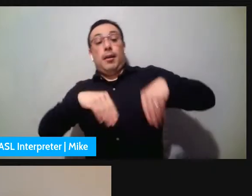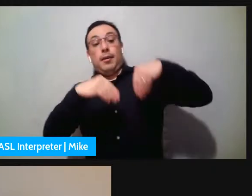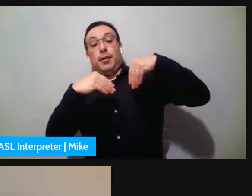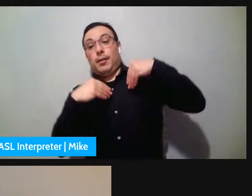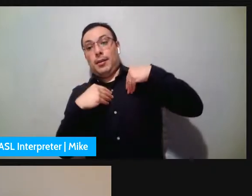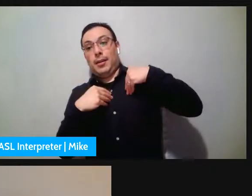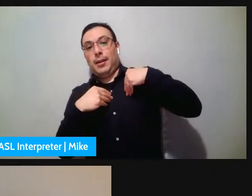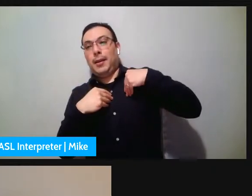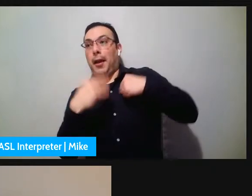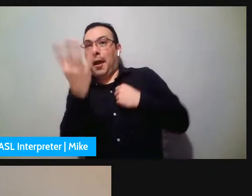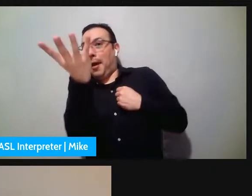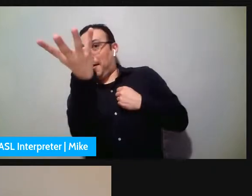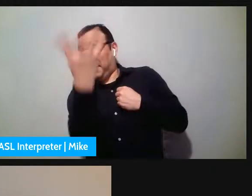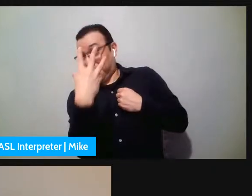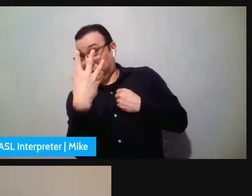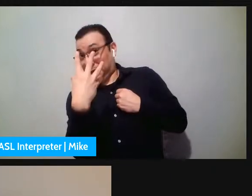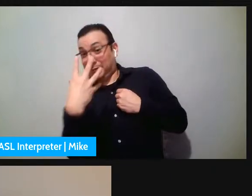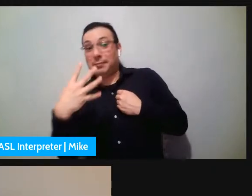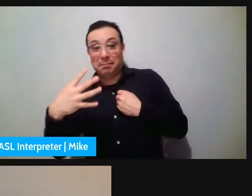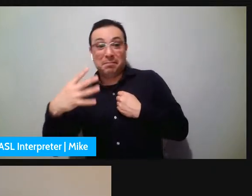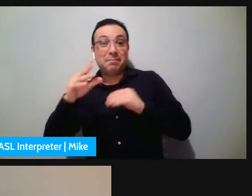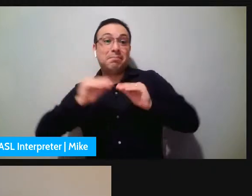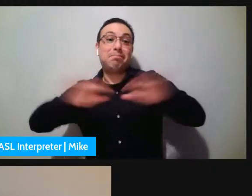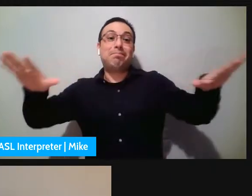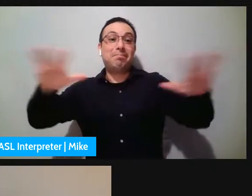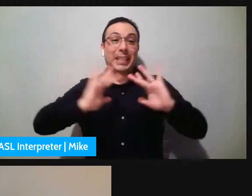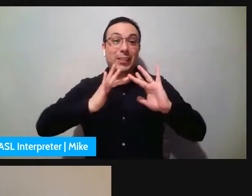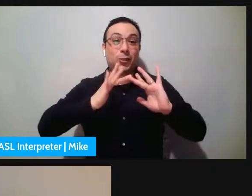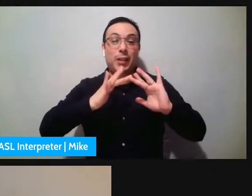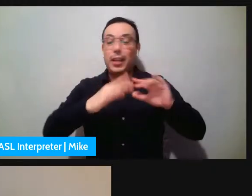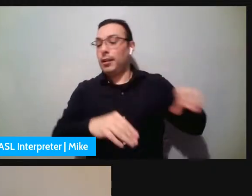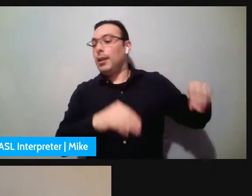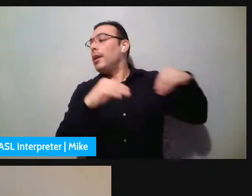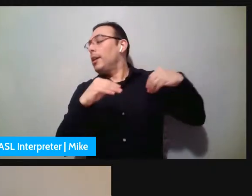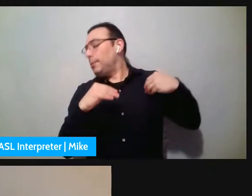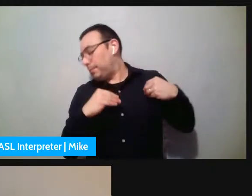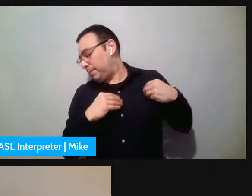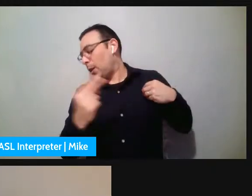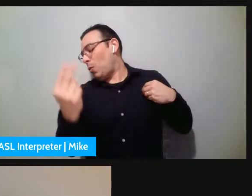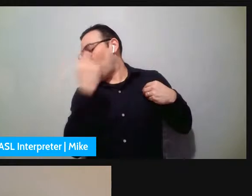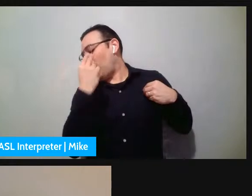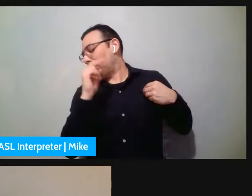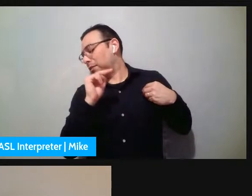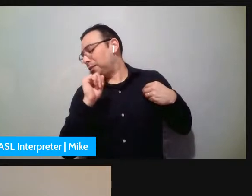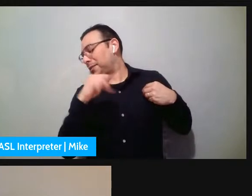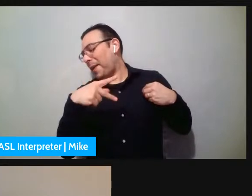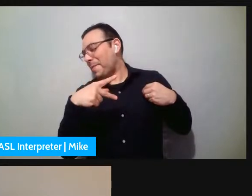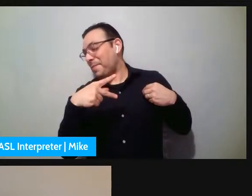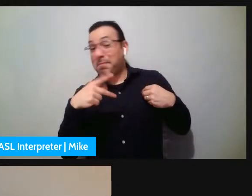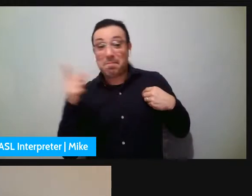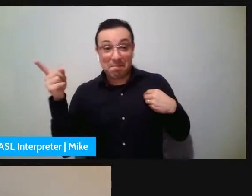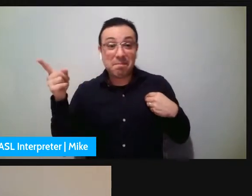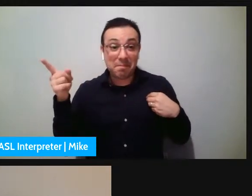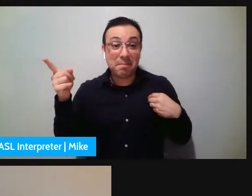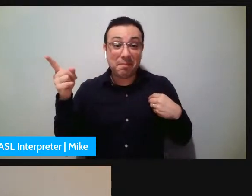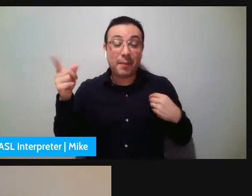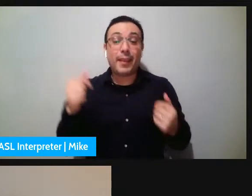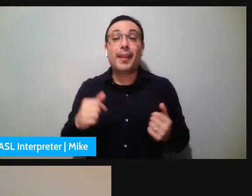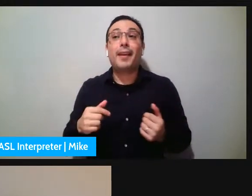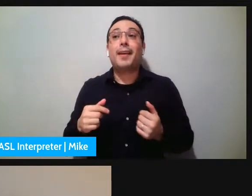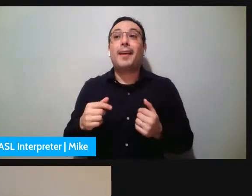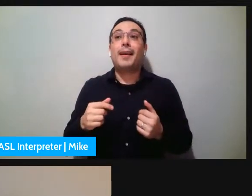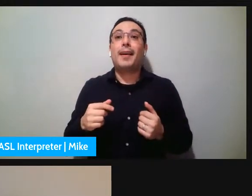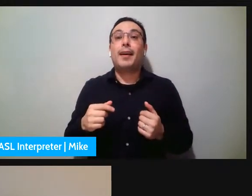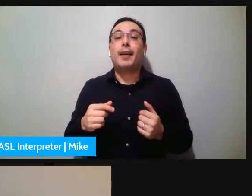to see her take a nap every day. But it's also a comment on, how we've been,